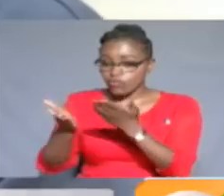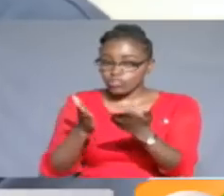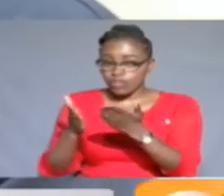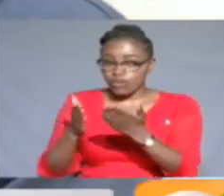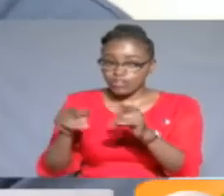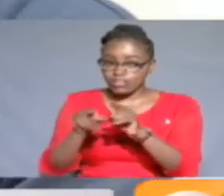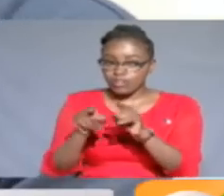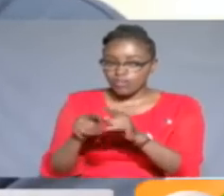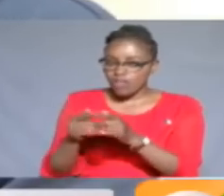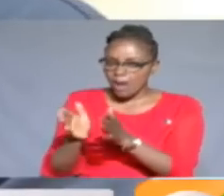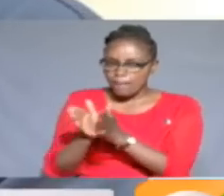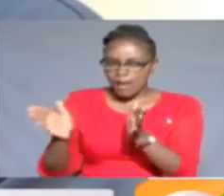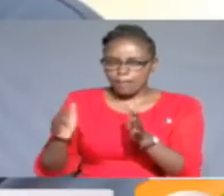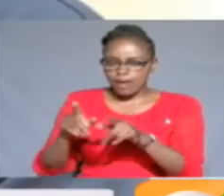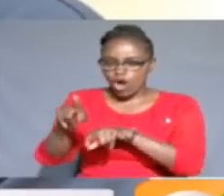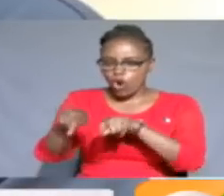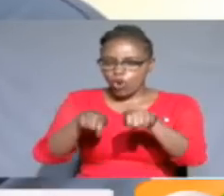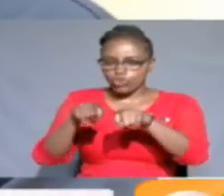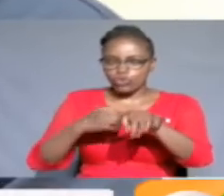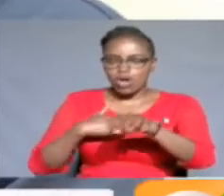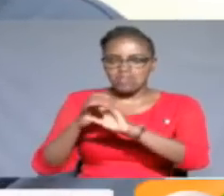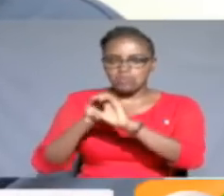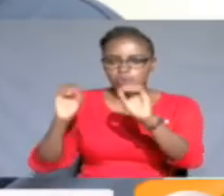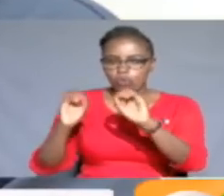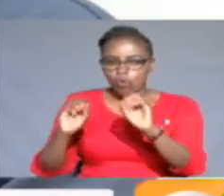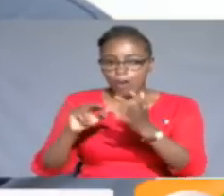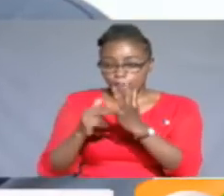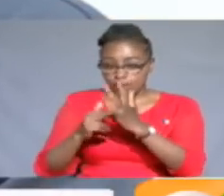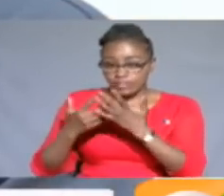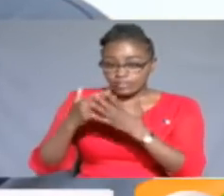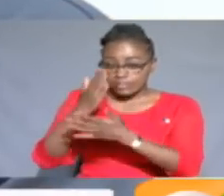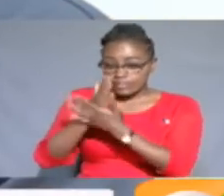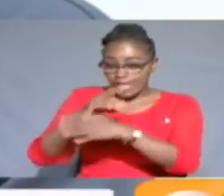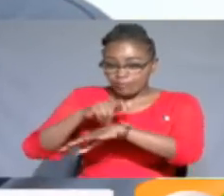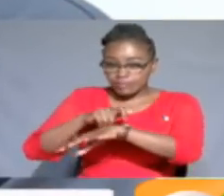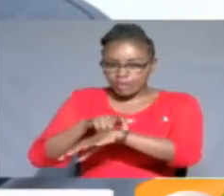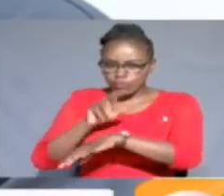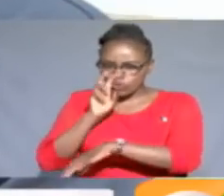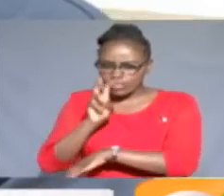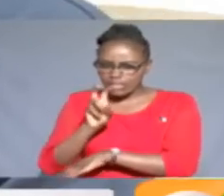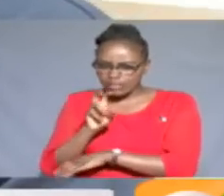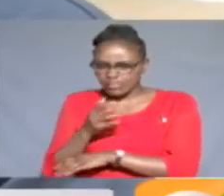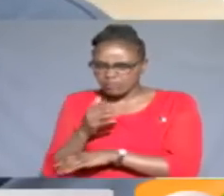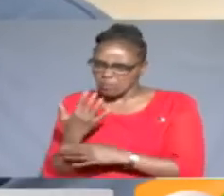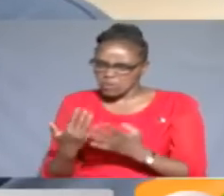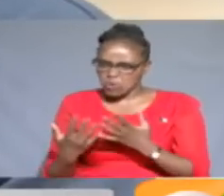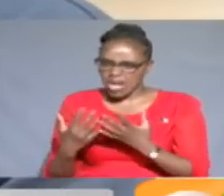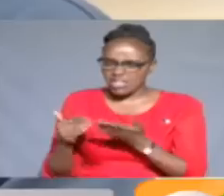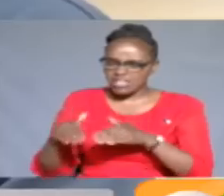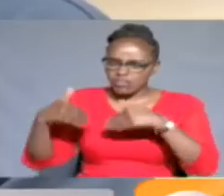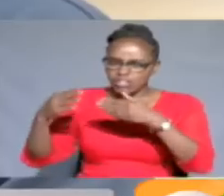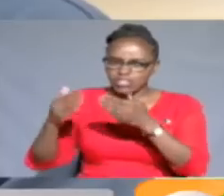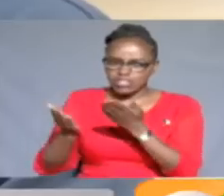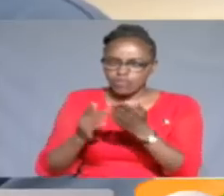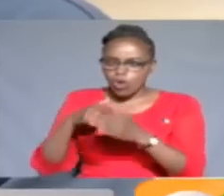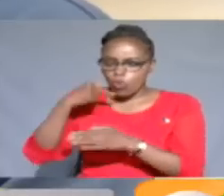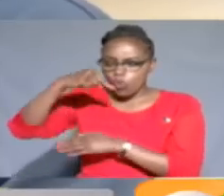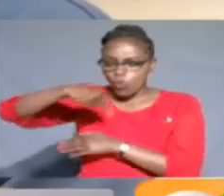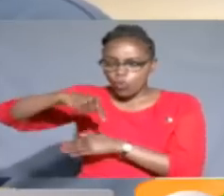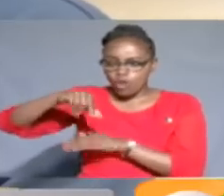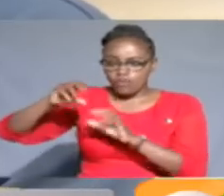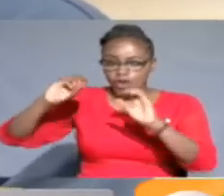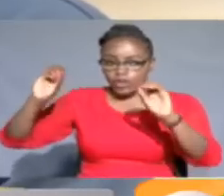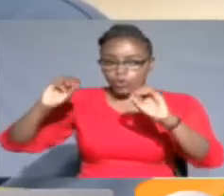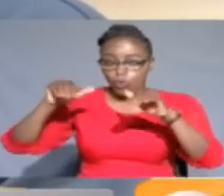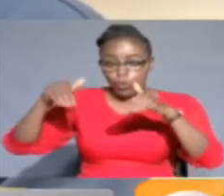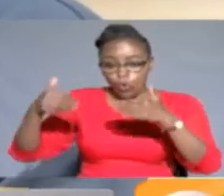member of public, you have no control over that. So that time, sometimes you are being seen by someone who is not qualified or